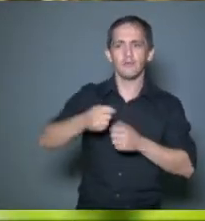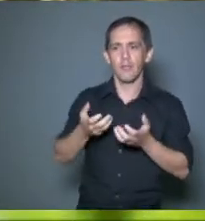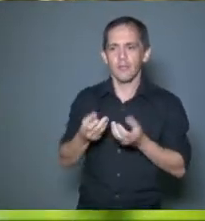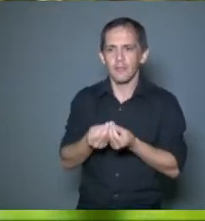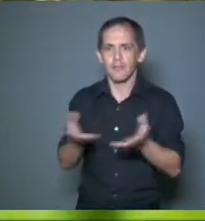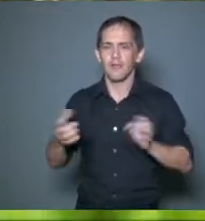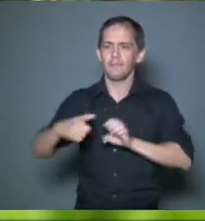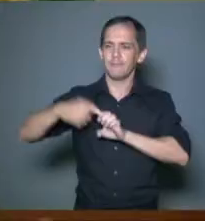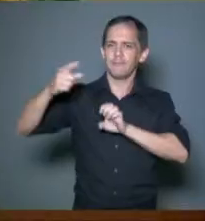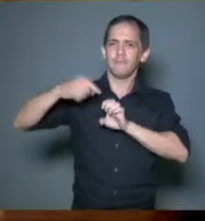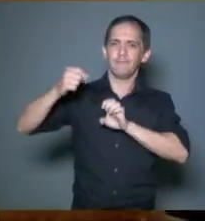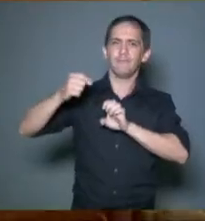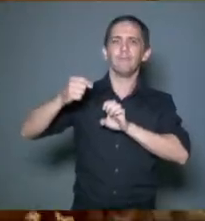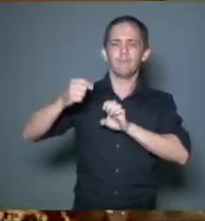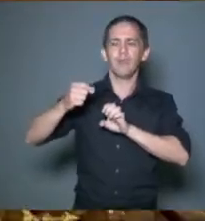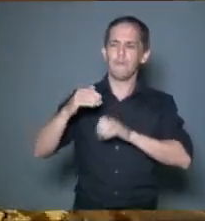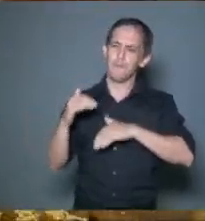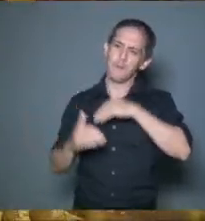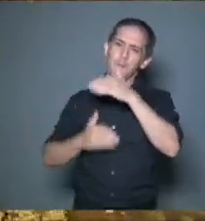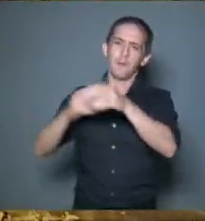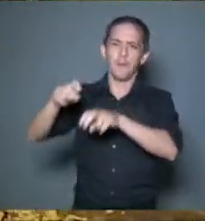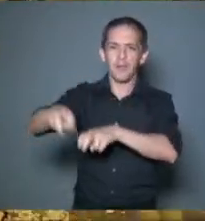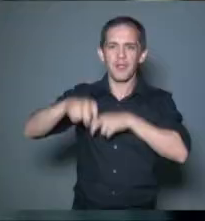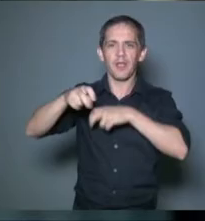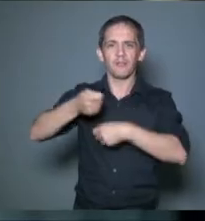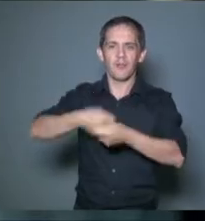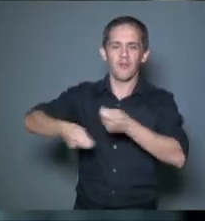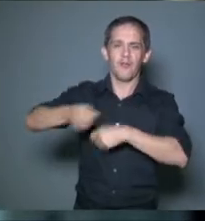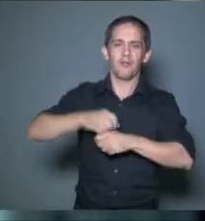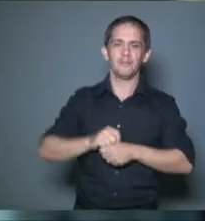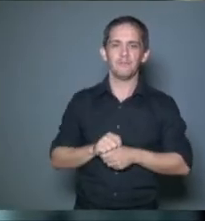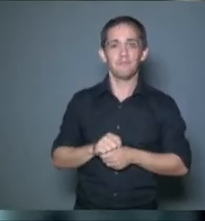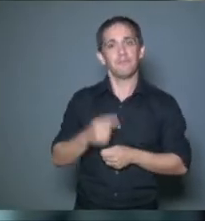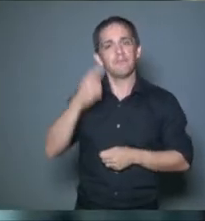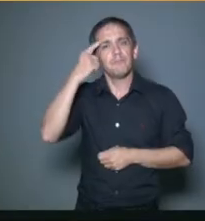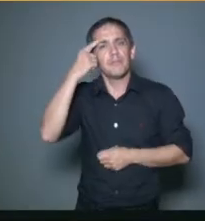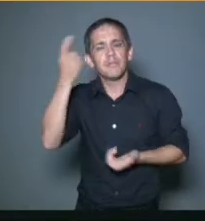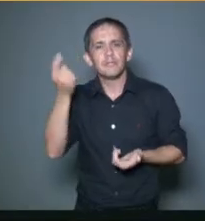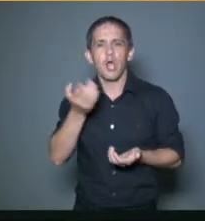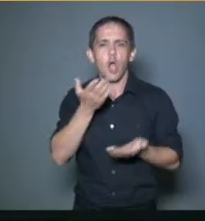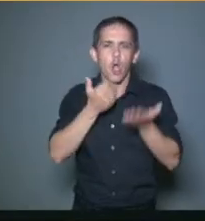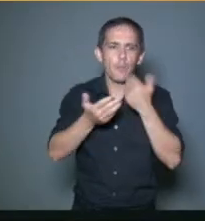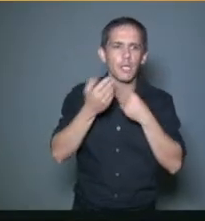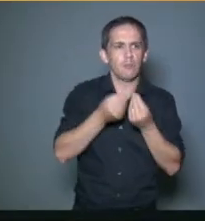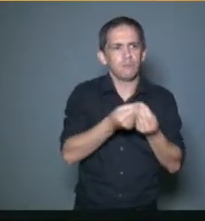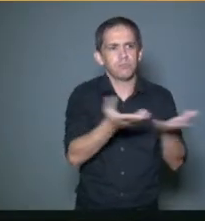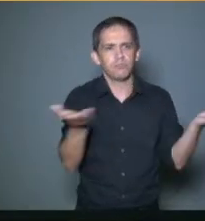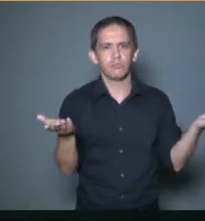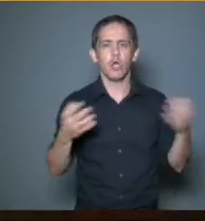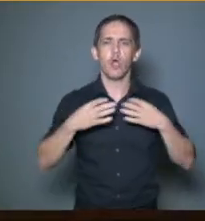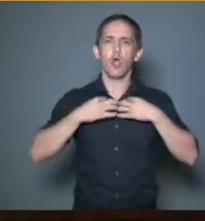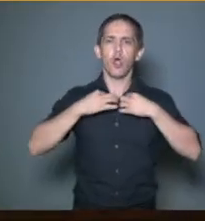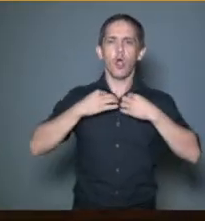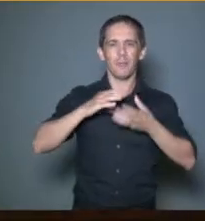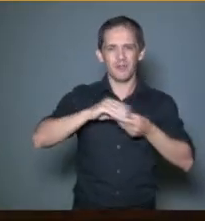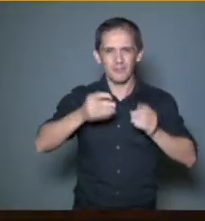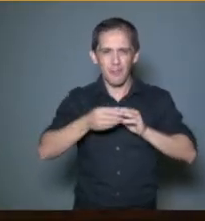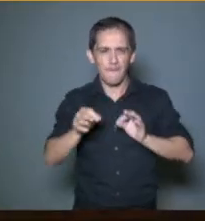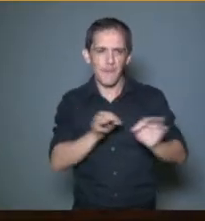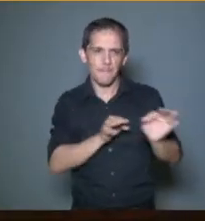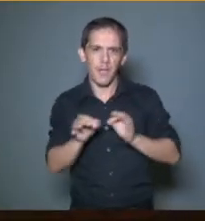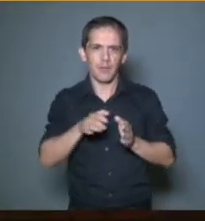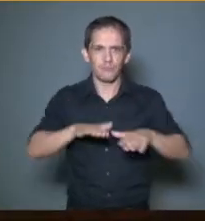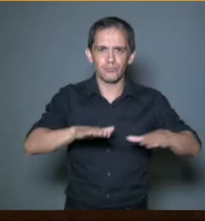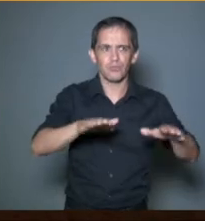new businesses that will lead to the evolution of agribusiness. After all, to feed and dress peoples and